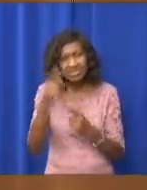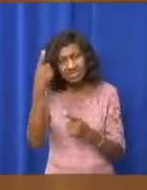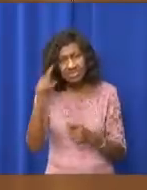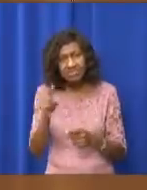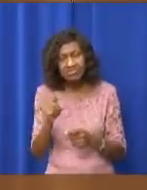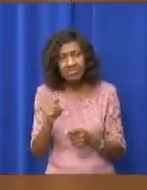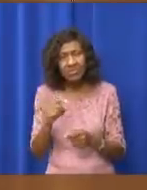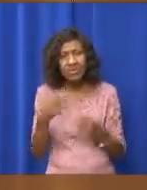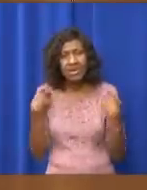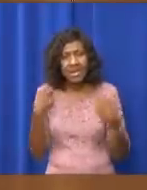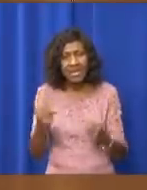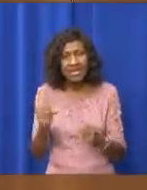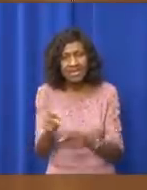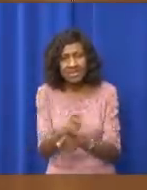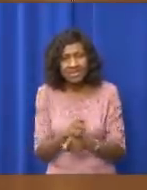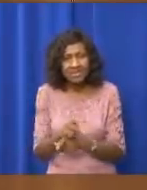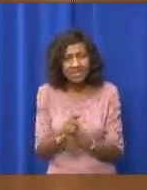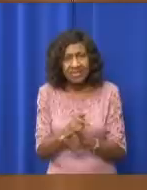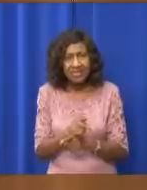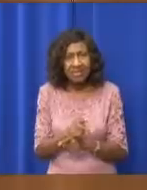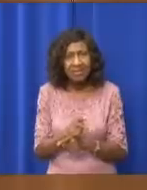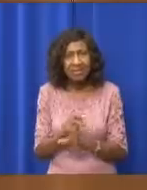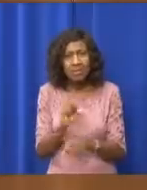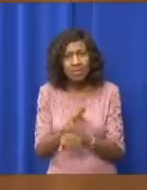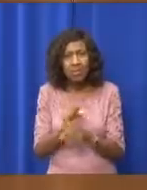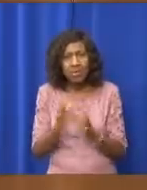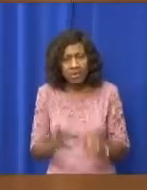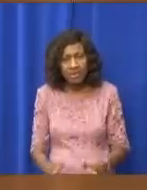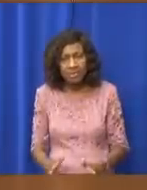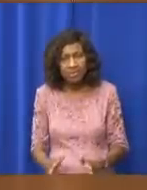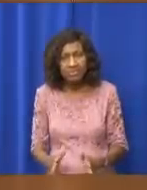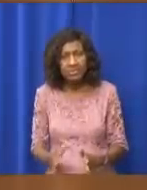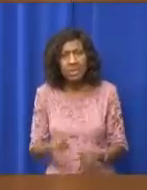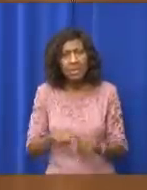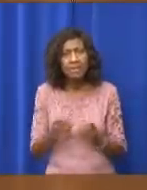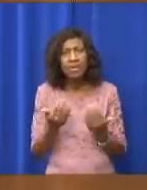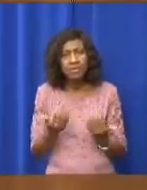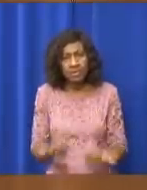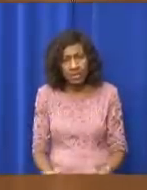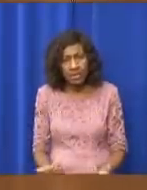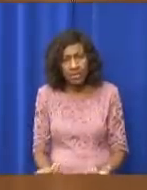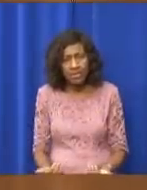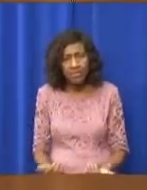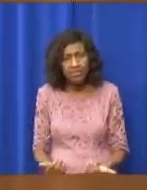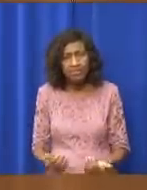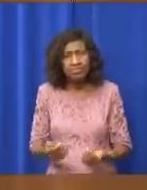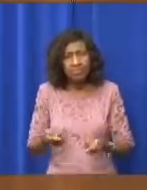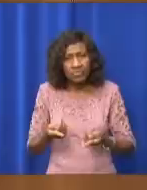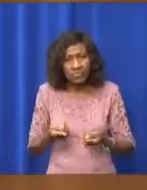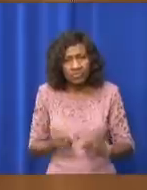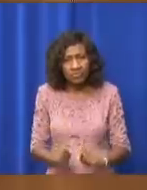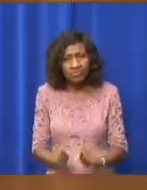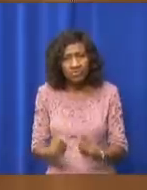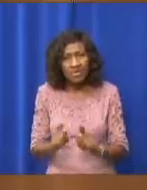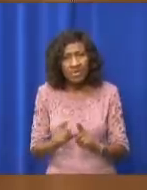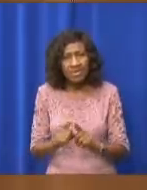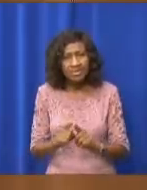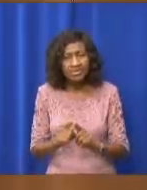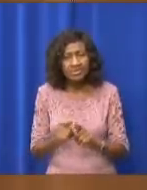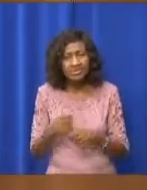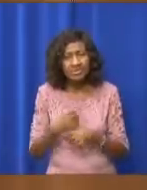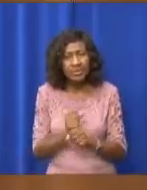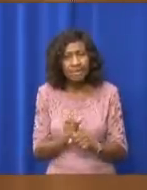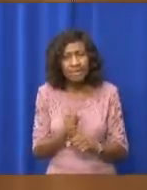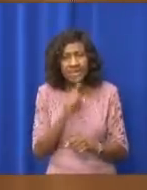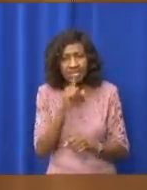workers. And that is something that's ongoing. But at the moment, we're pouring all our resources into trying to make sure